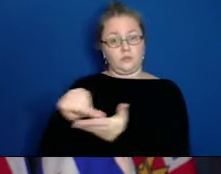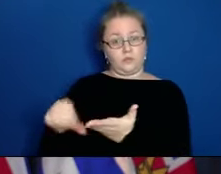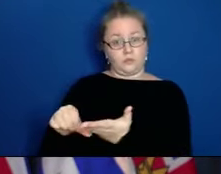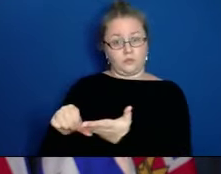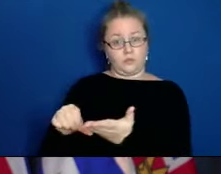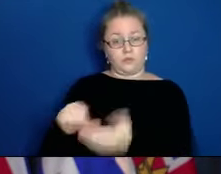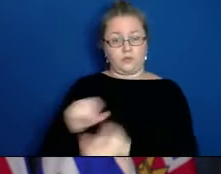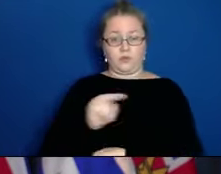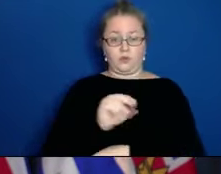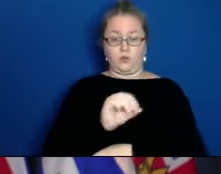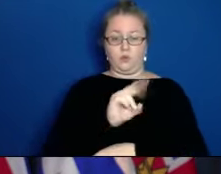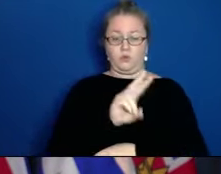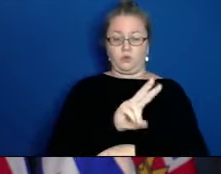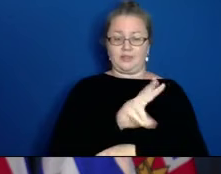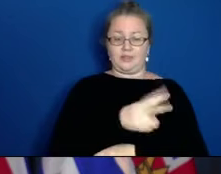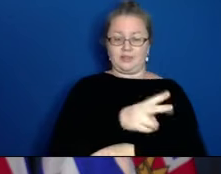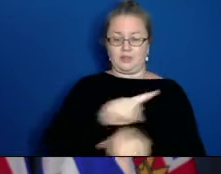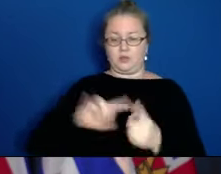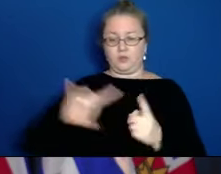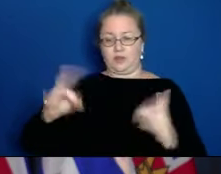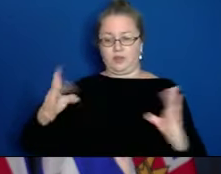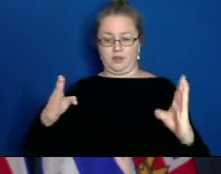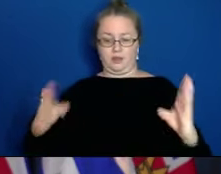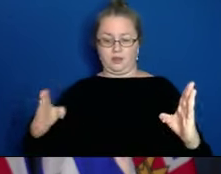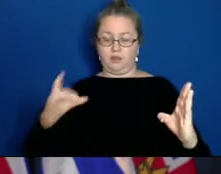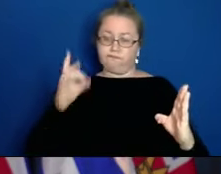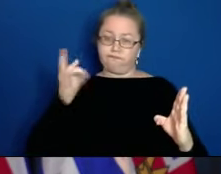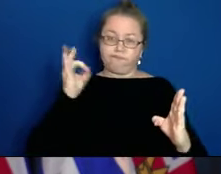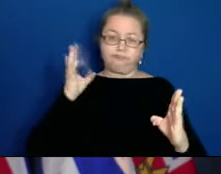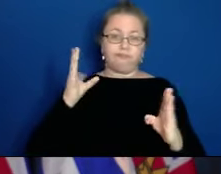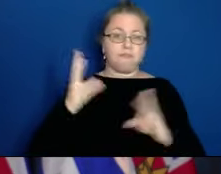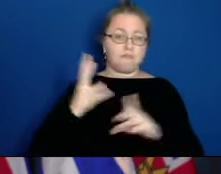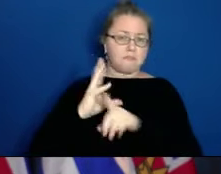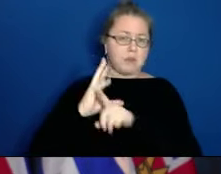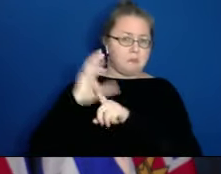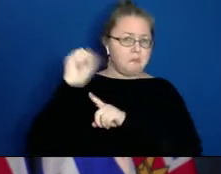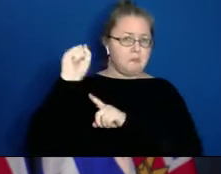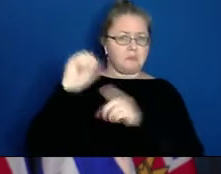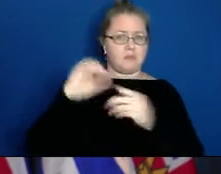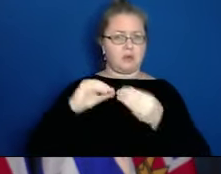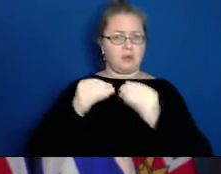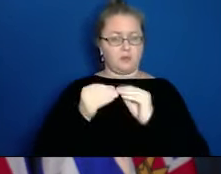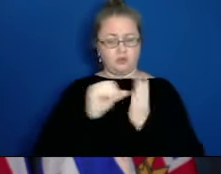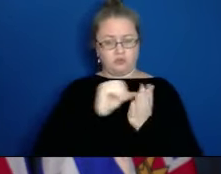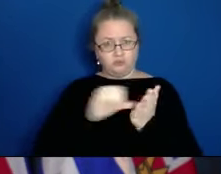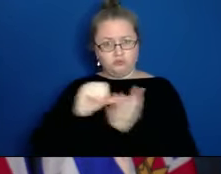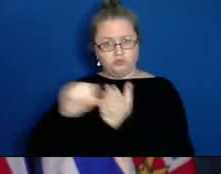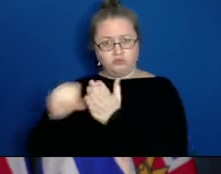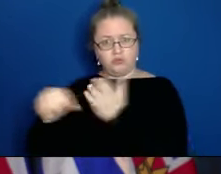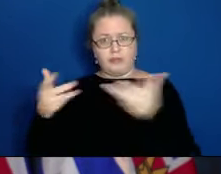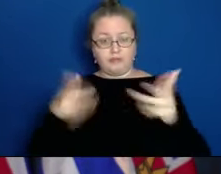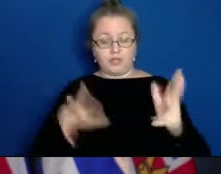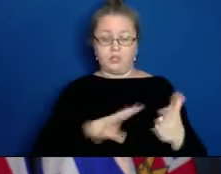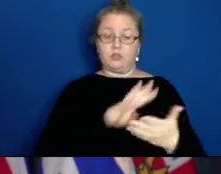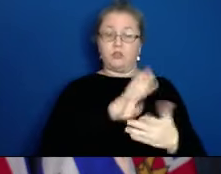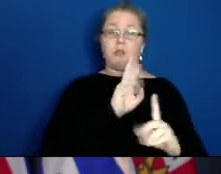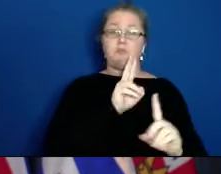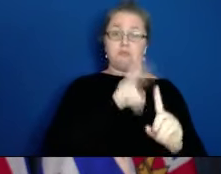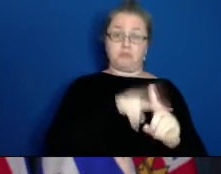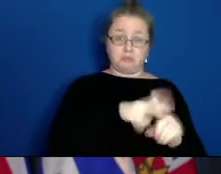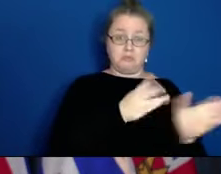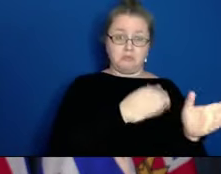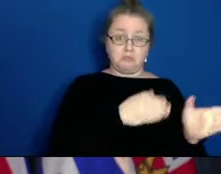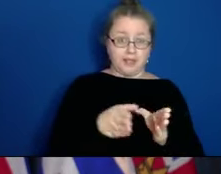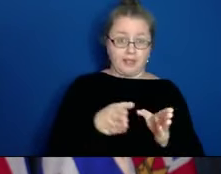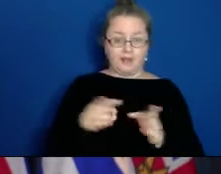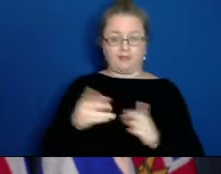to 8th, we set a record for this year in the number of surgeries completed in BC, both scheduled and non-scheduled